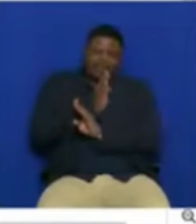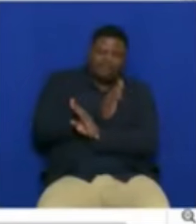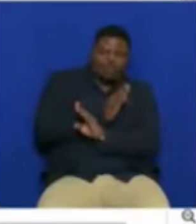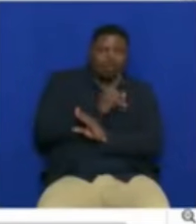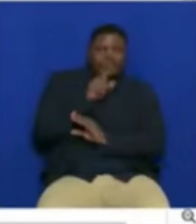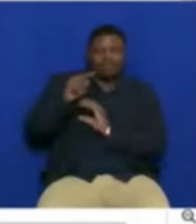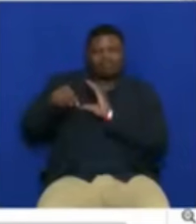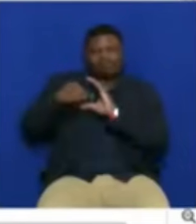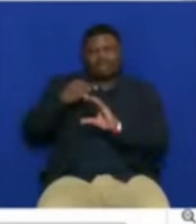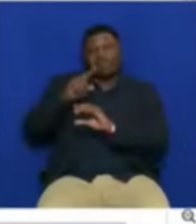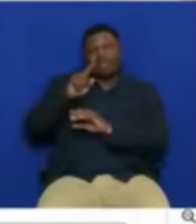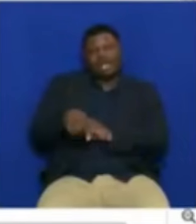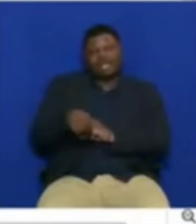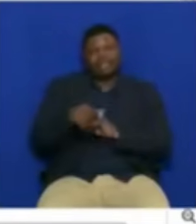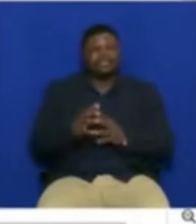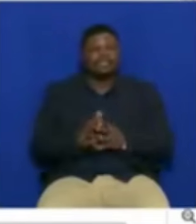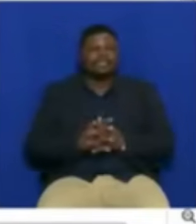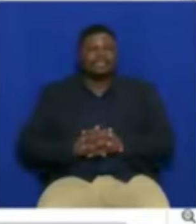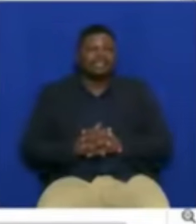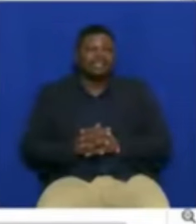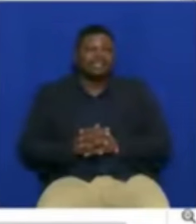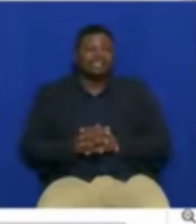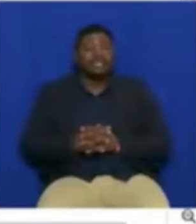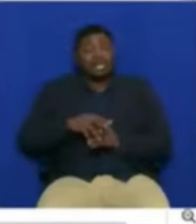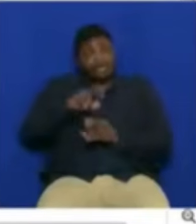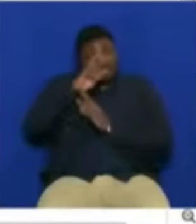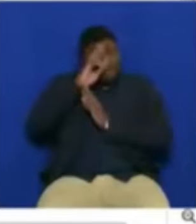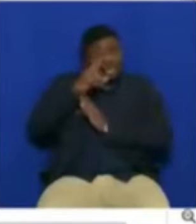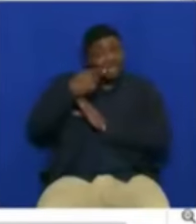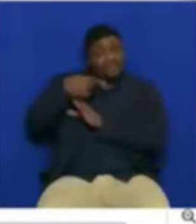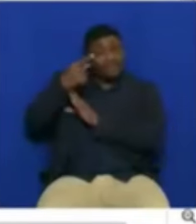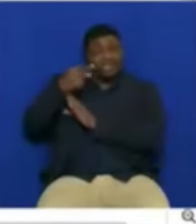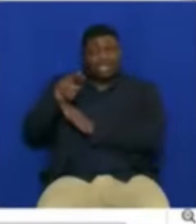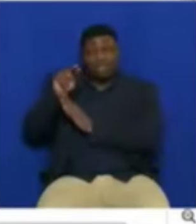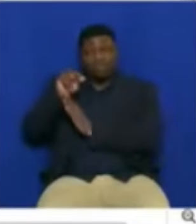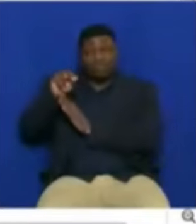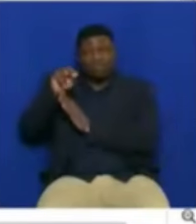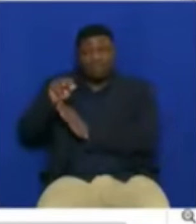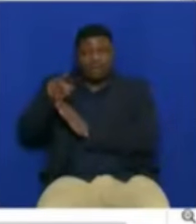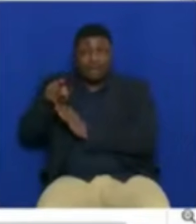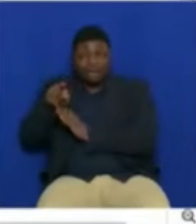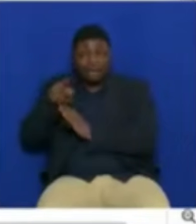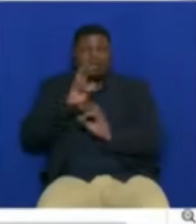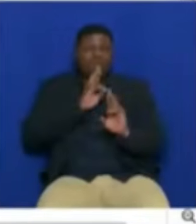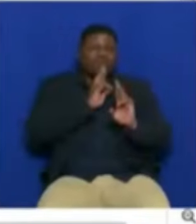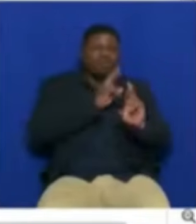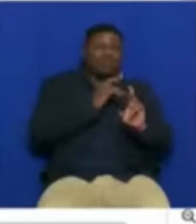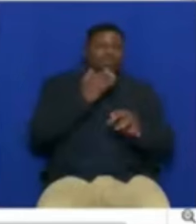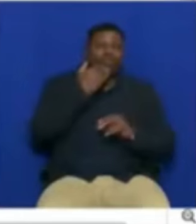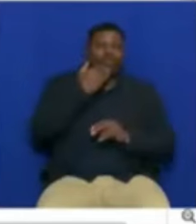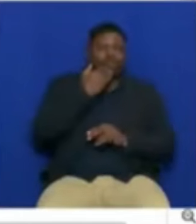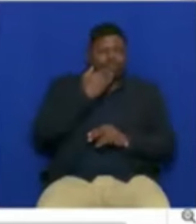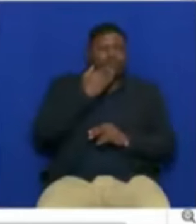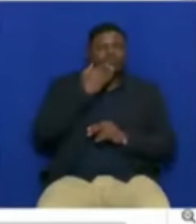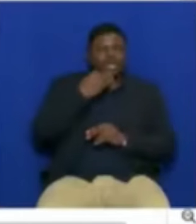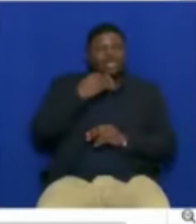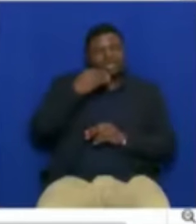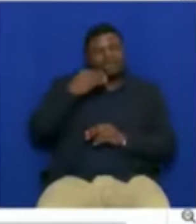triggered by Honorable Adams's complaint to the minister at 8 in the morning. So